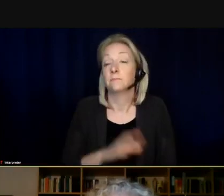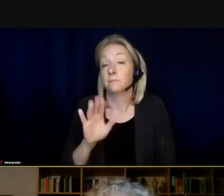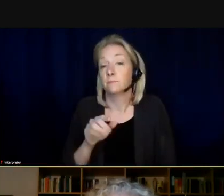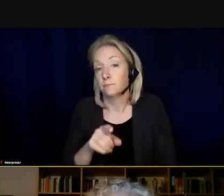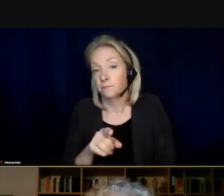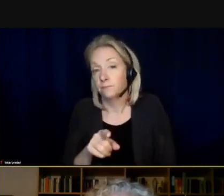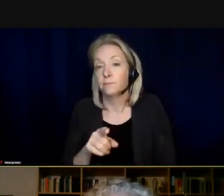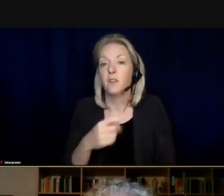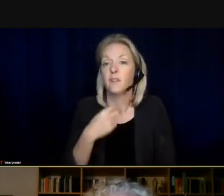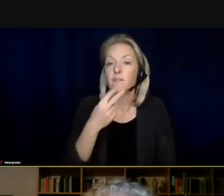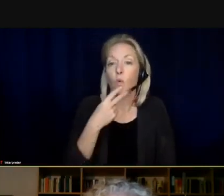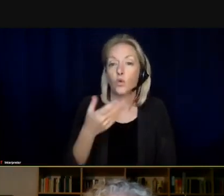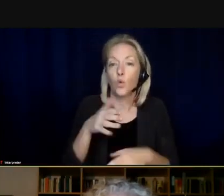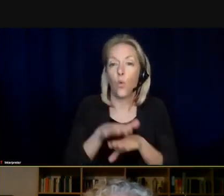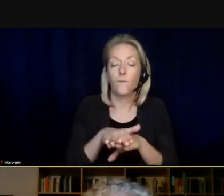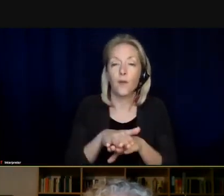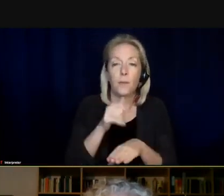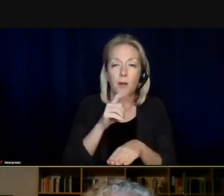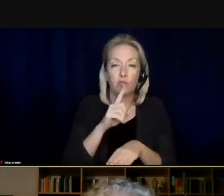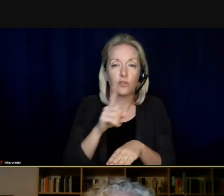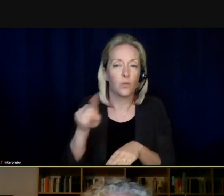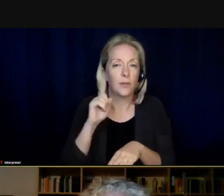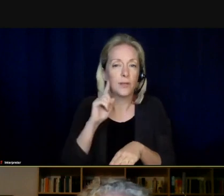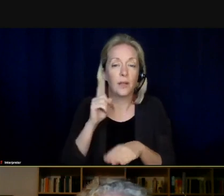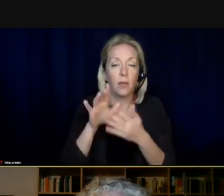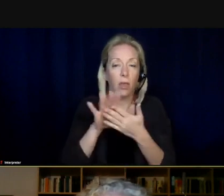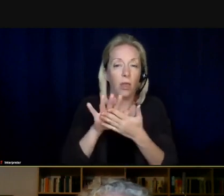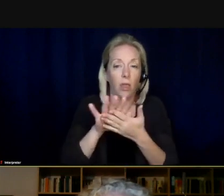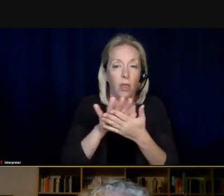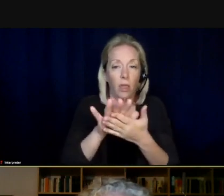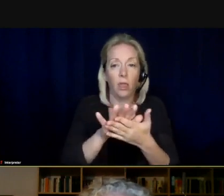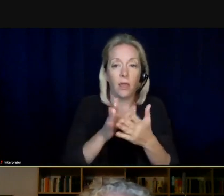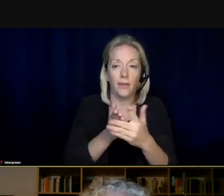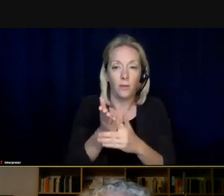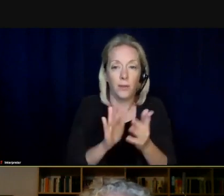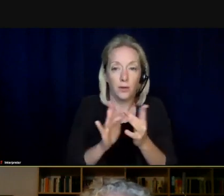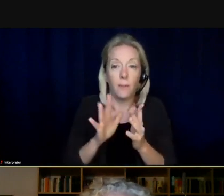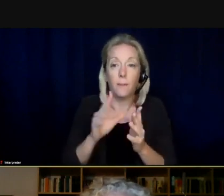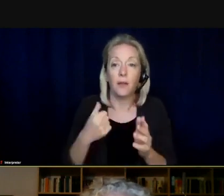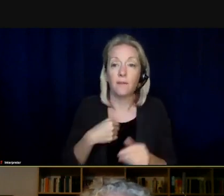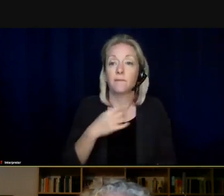There is voiceover. I don't know if you can hear this through the internet.